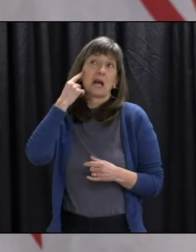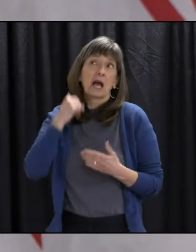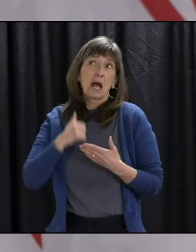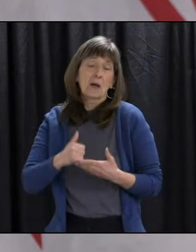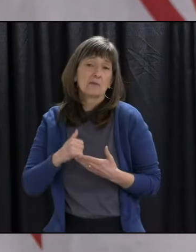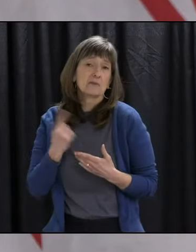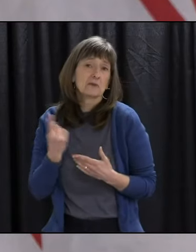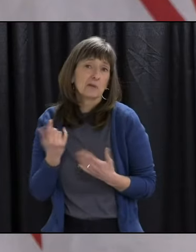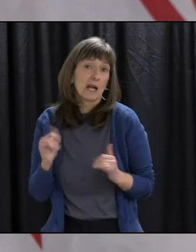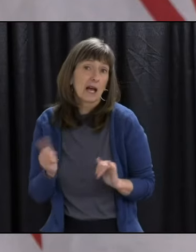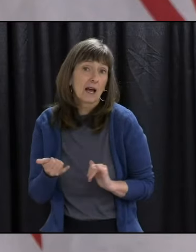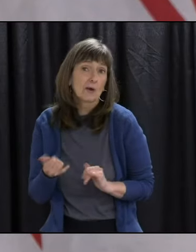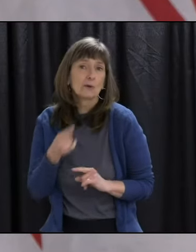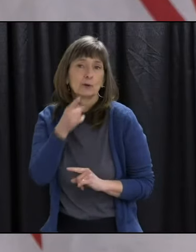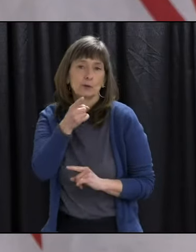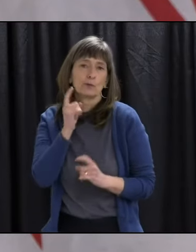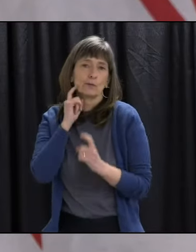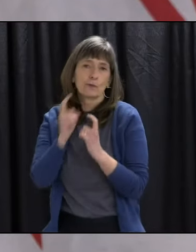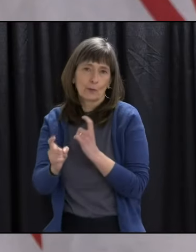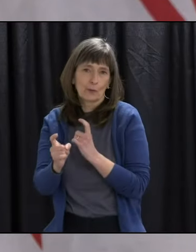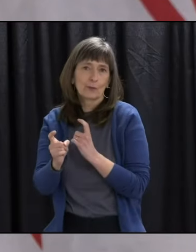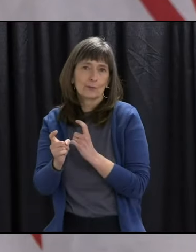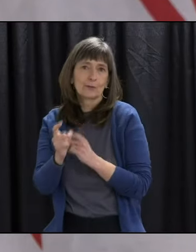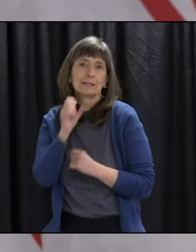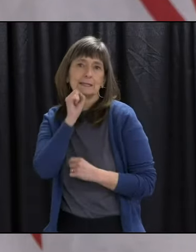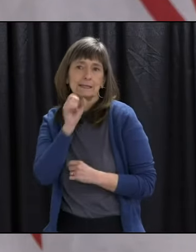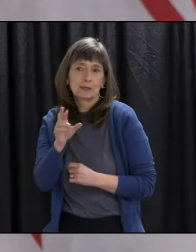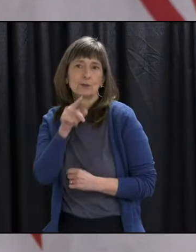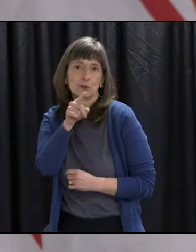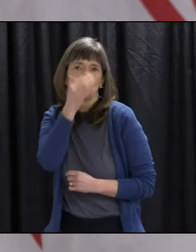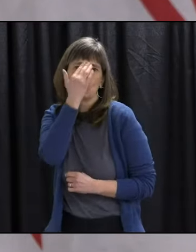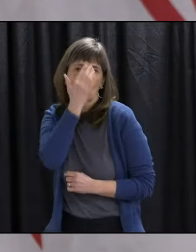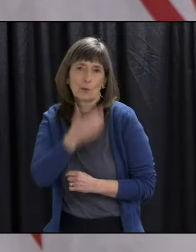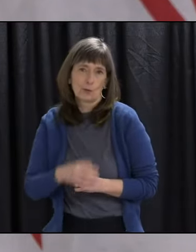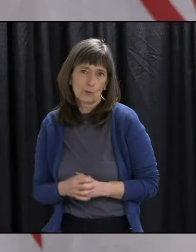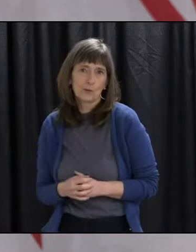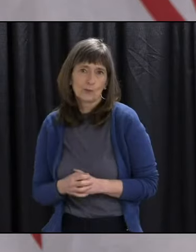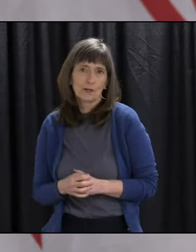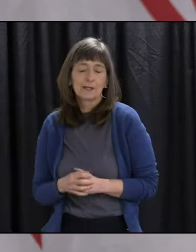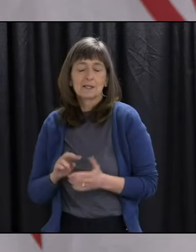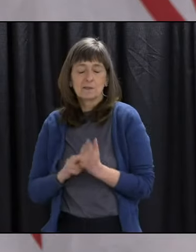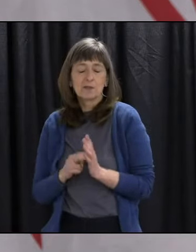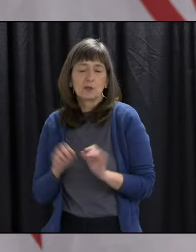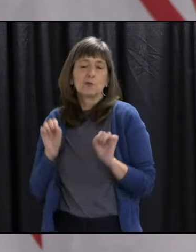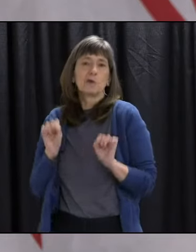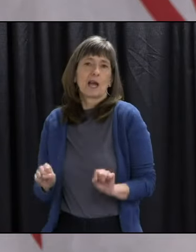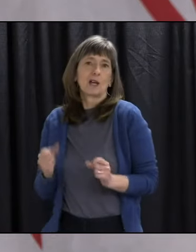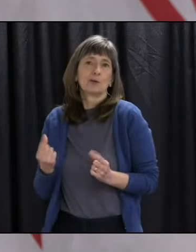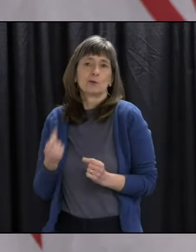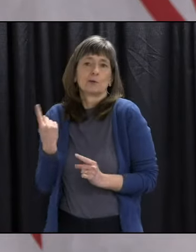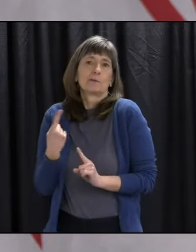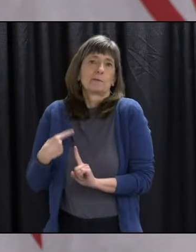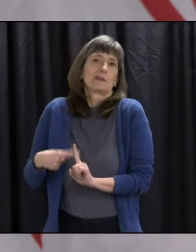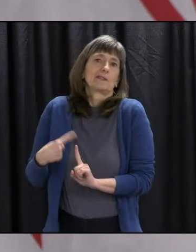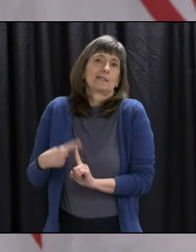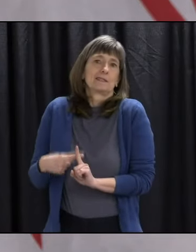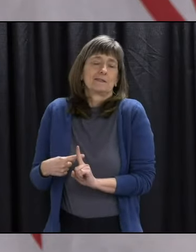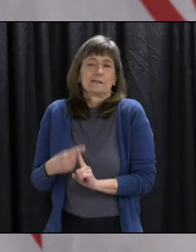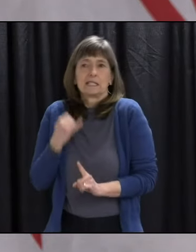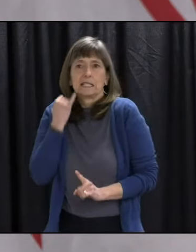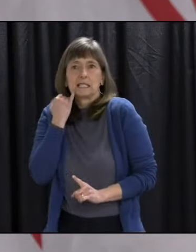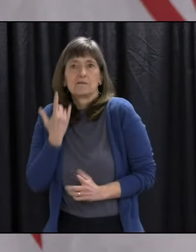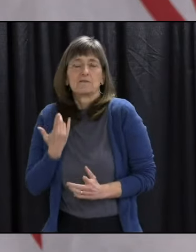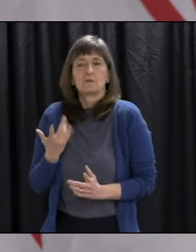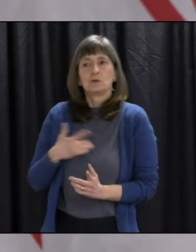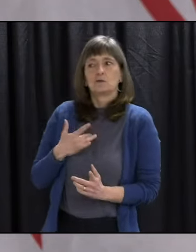voice. So if there's one thing that you can do today, is call someone. Call someone that has left an impression